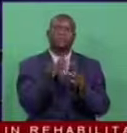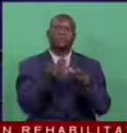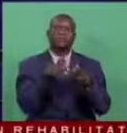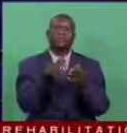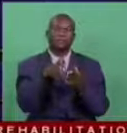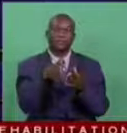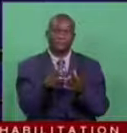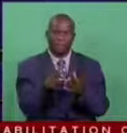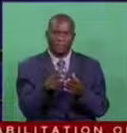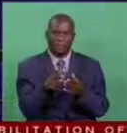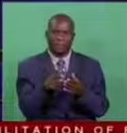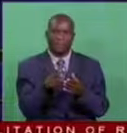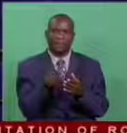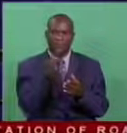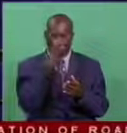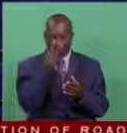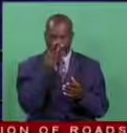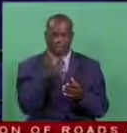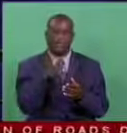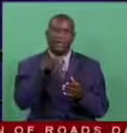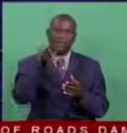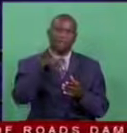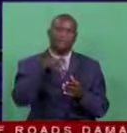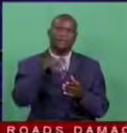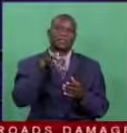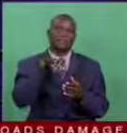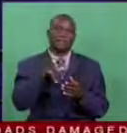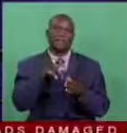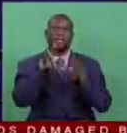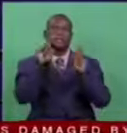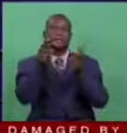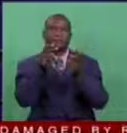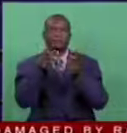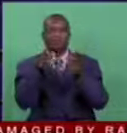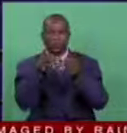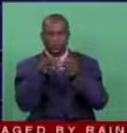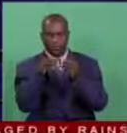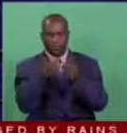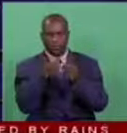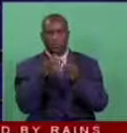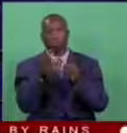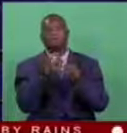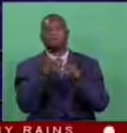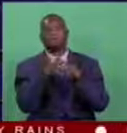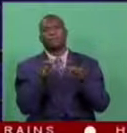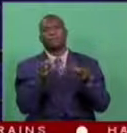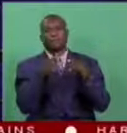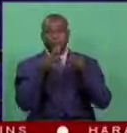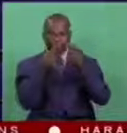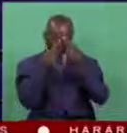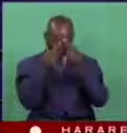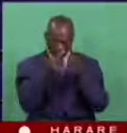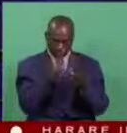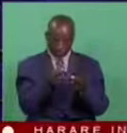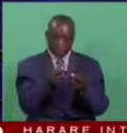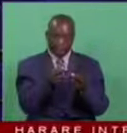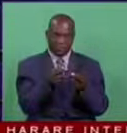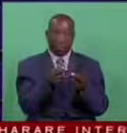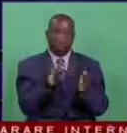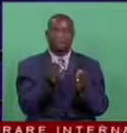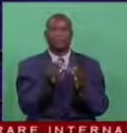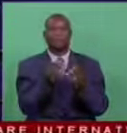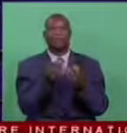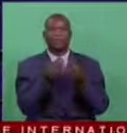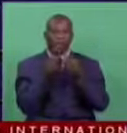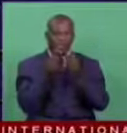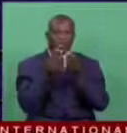Revai, this year's theme, Together for Peace, Respect, Safety and dignity for all. Can you briefly explain on this